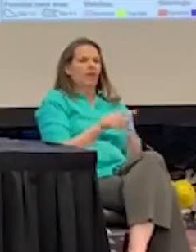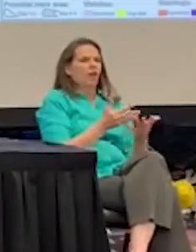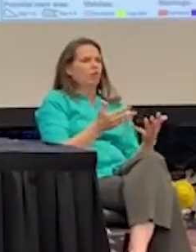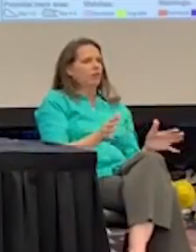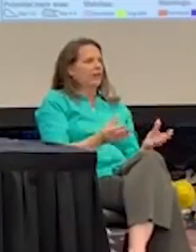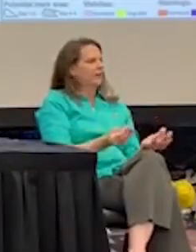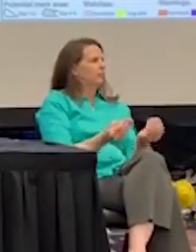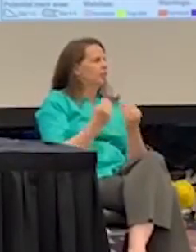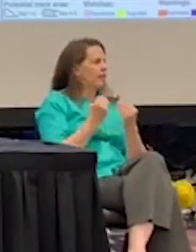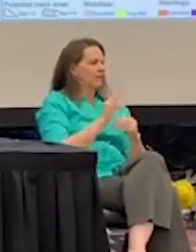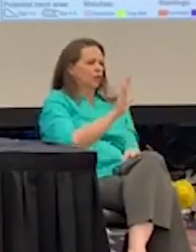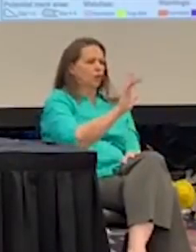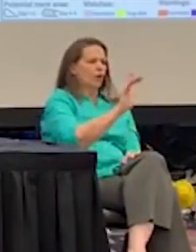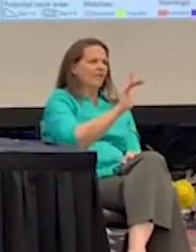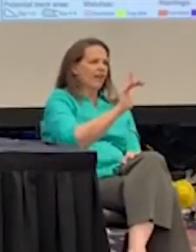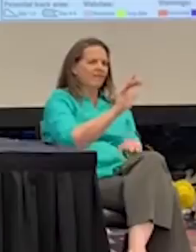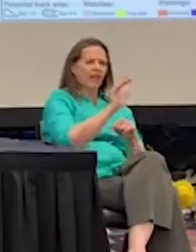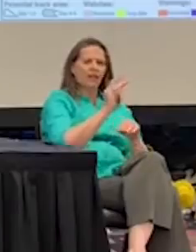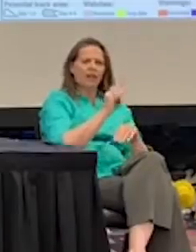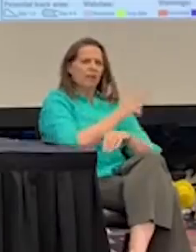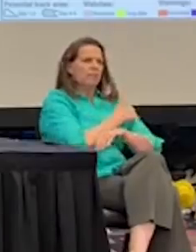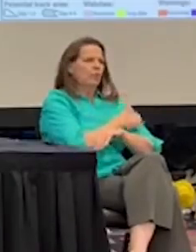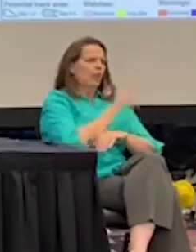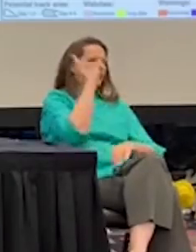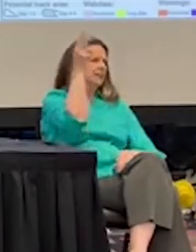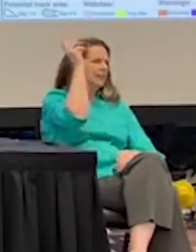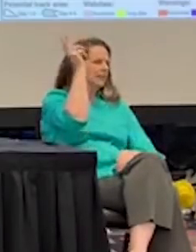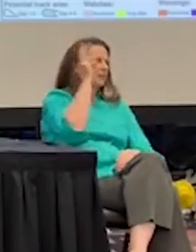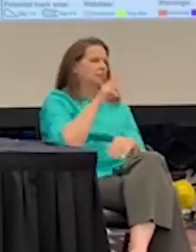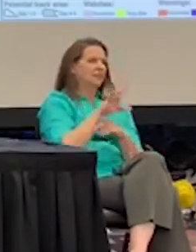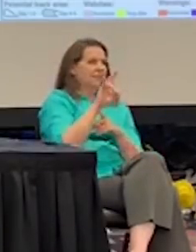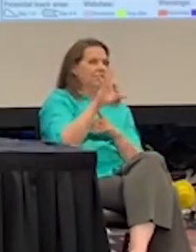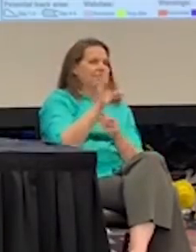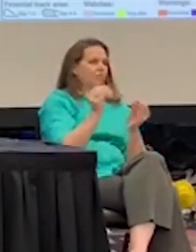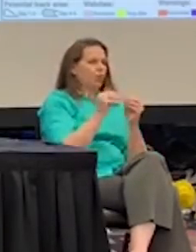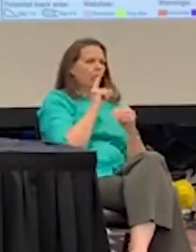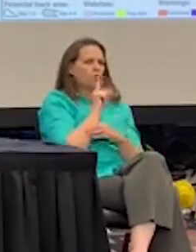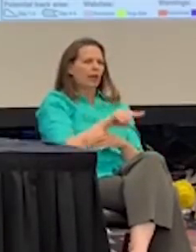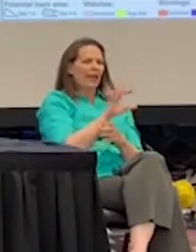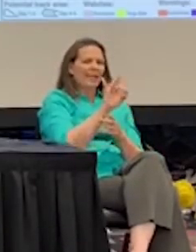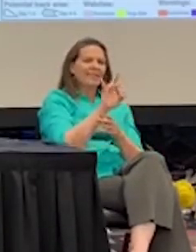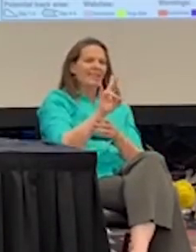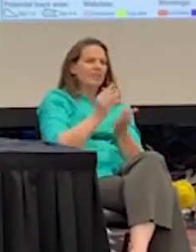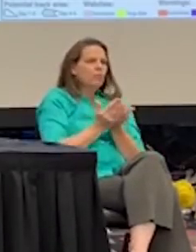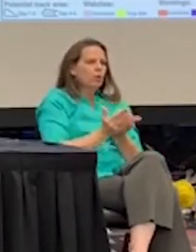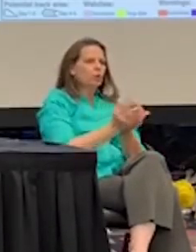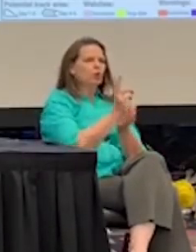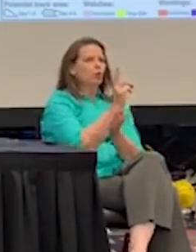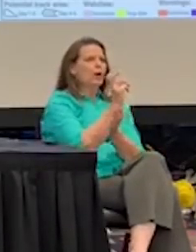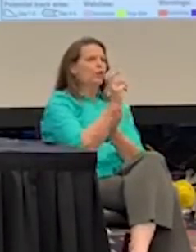already provided 25 ambulances with 75 more ordered, 87 boats,